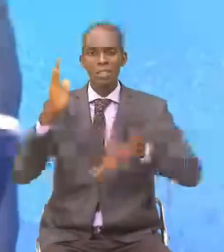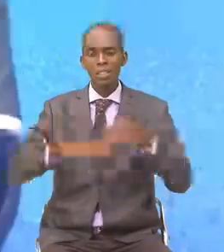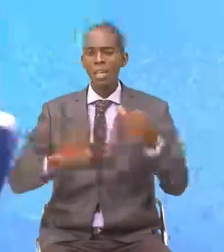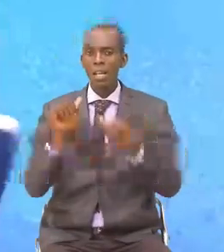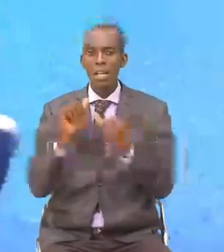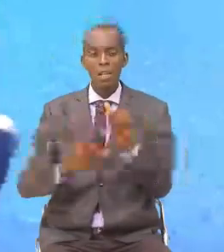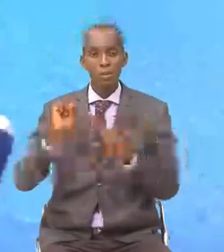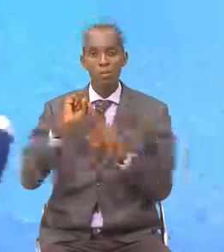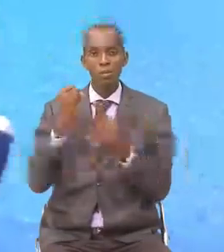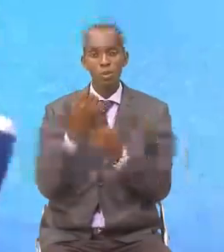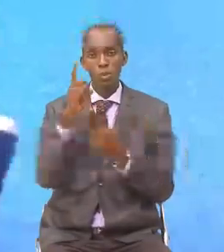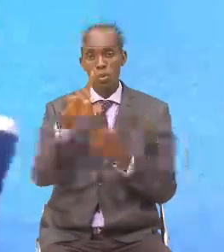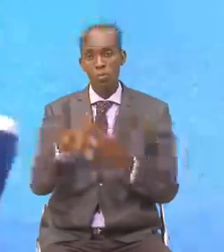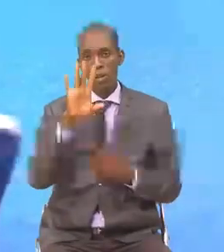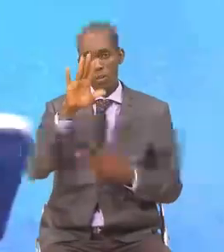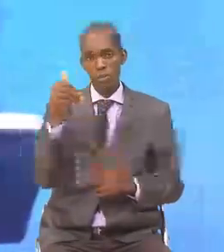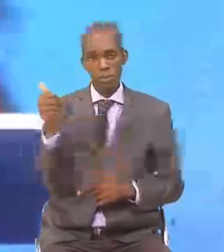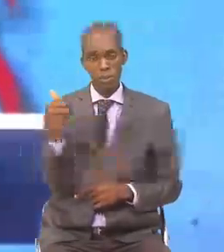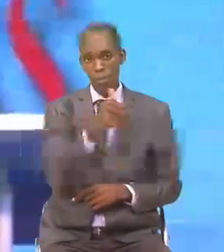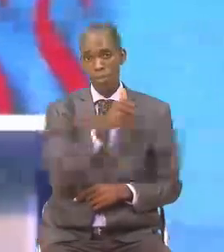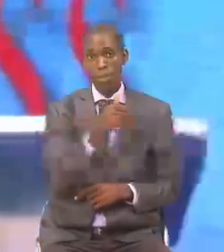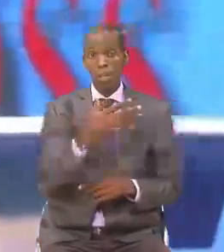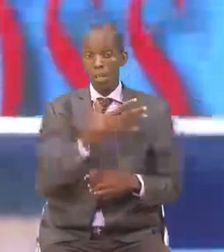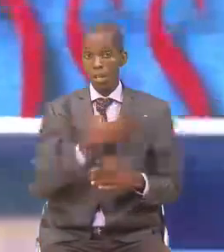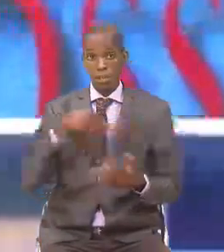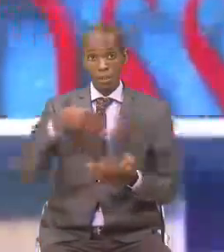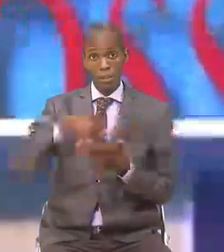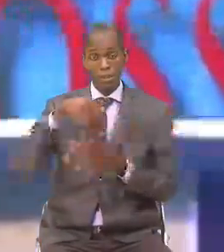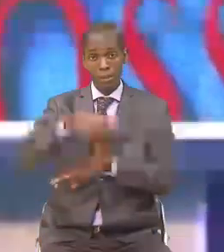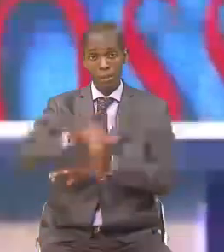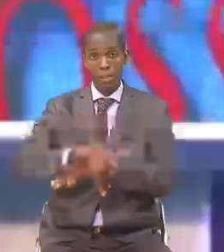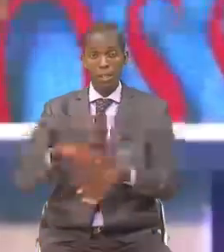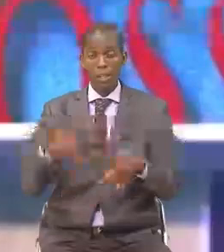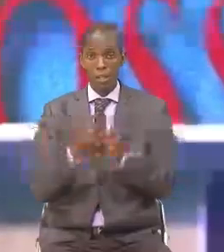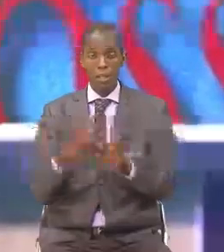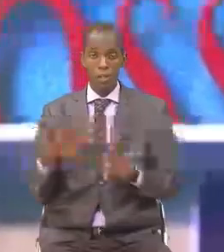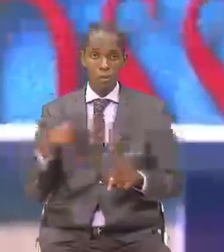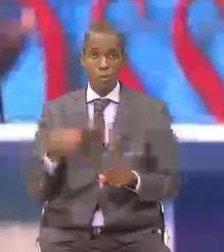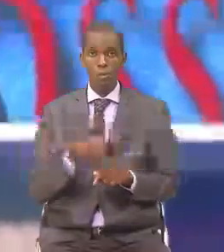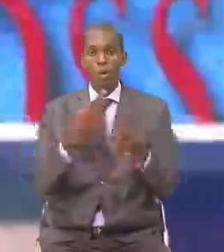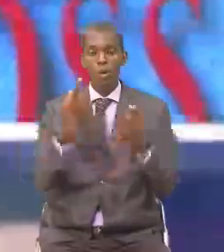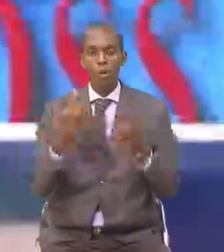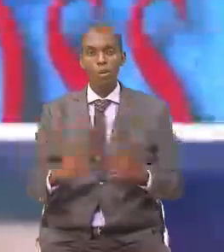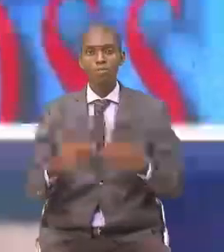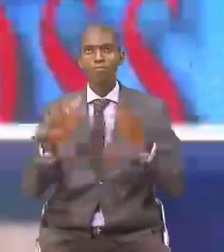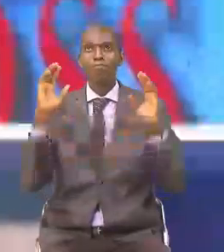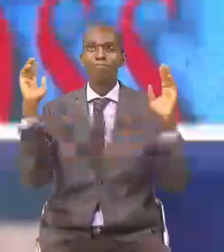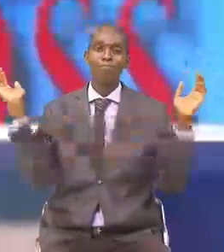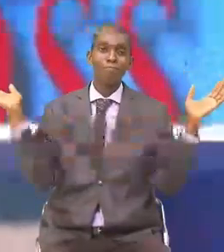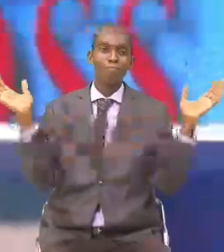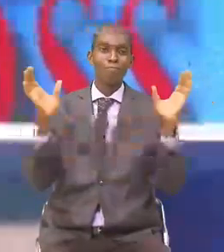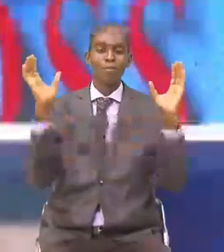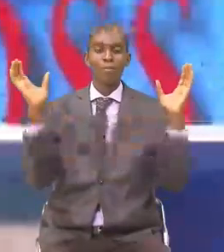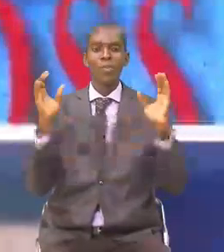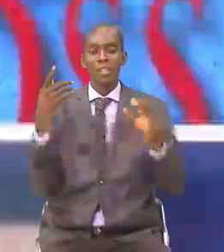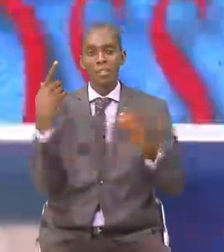suffering. It's greater than your situation you find yourself. And tonight, as we